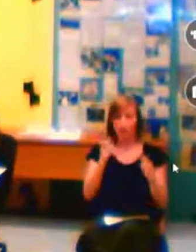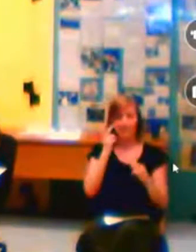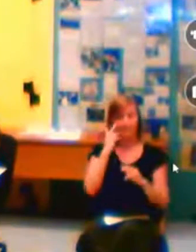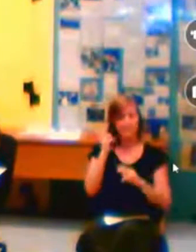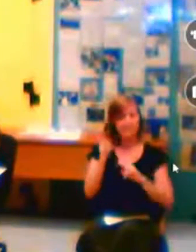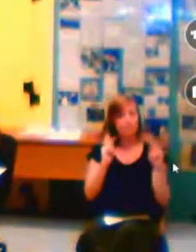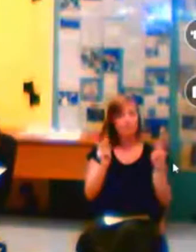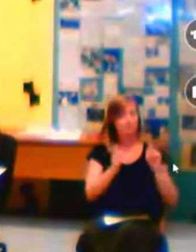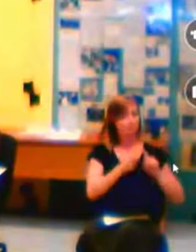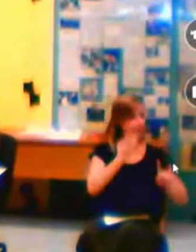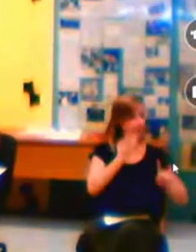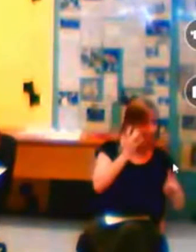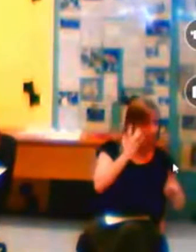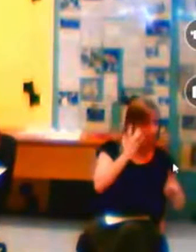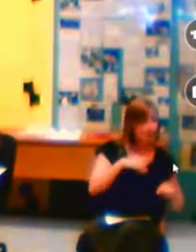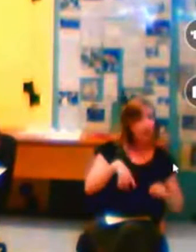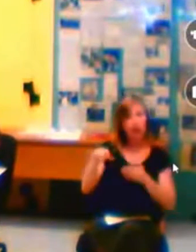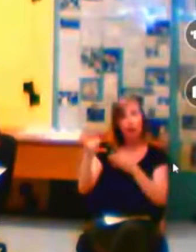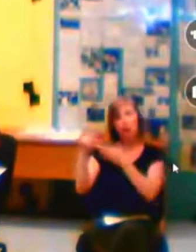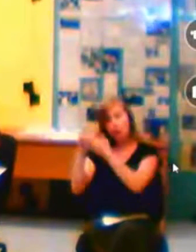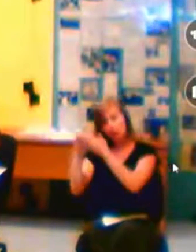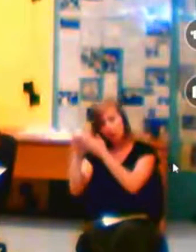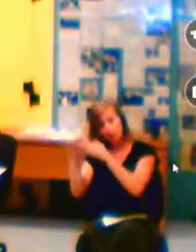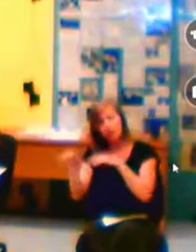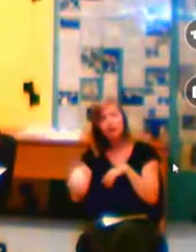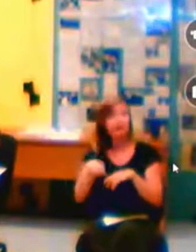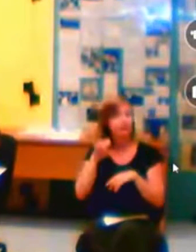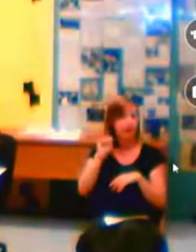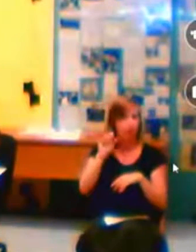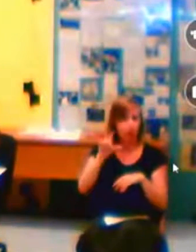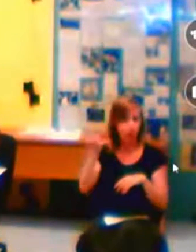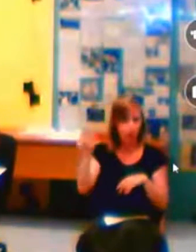Let's talk about the taxes. The taxes are huge.